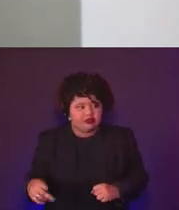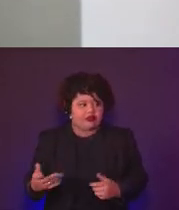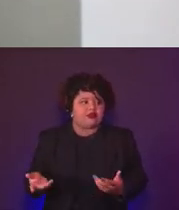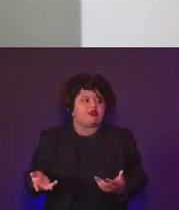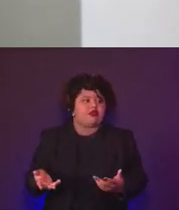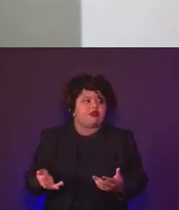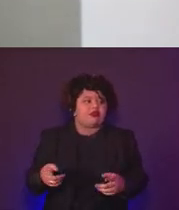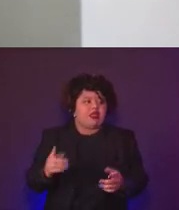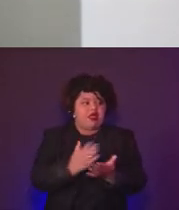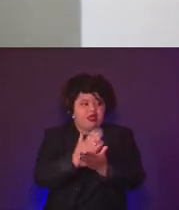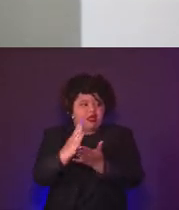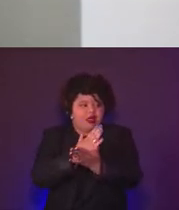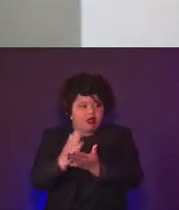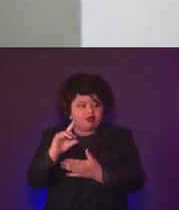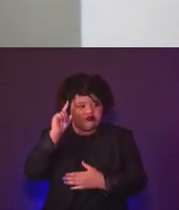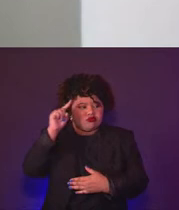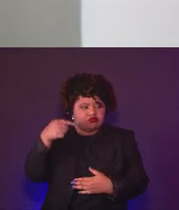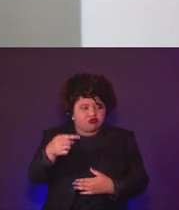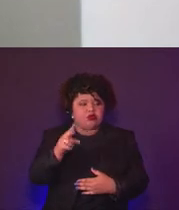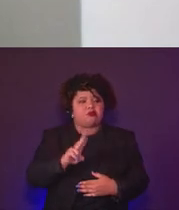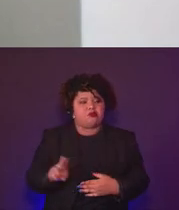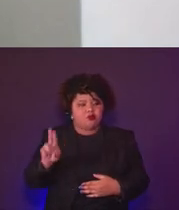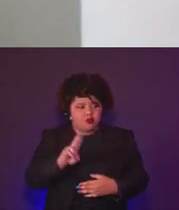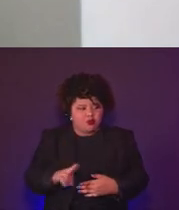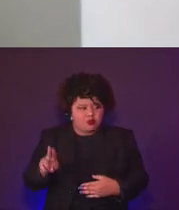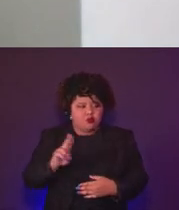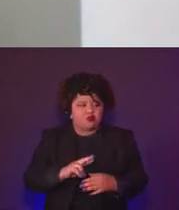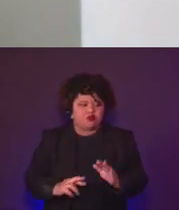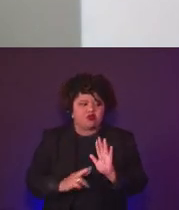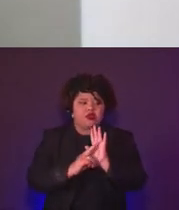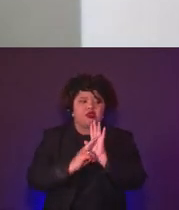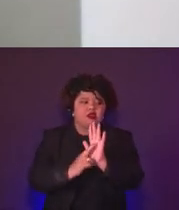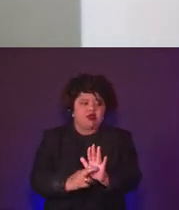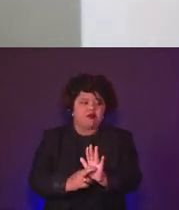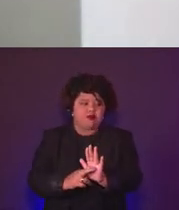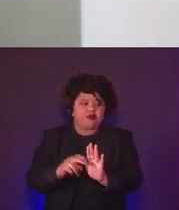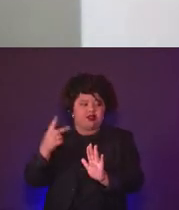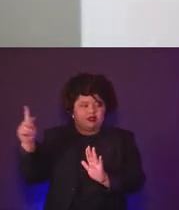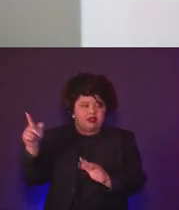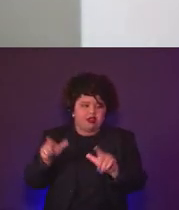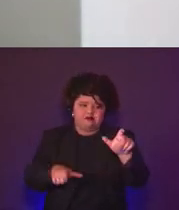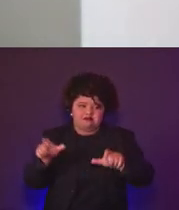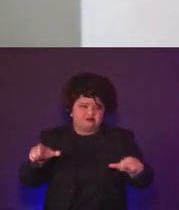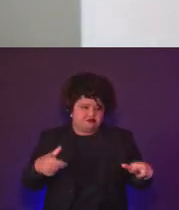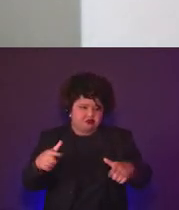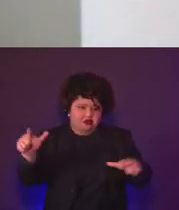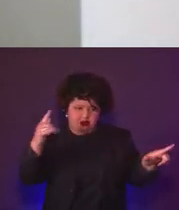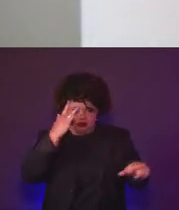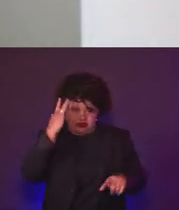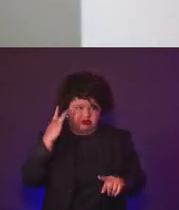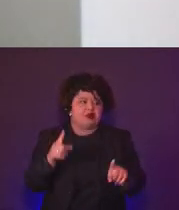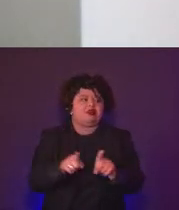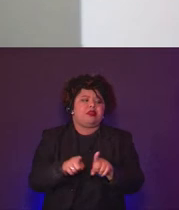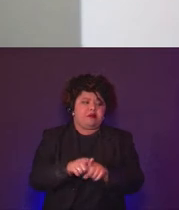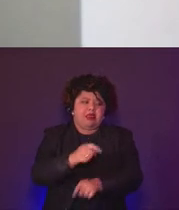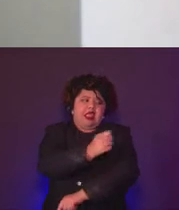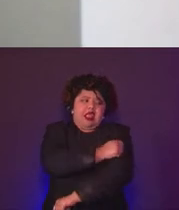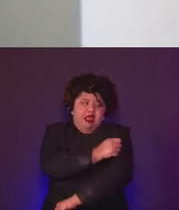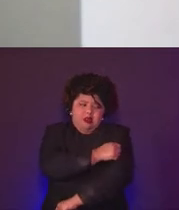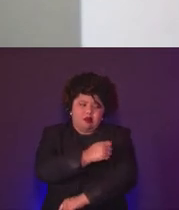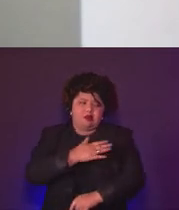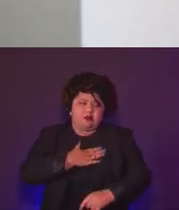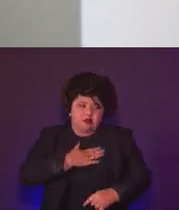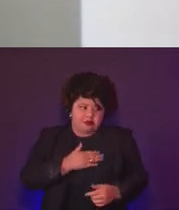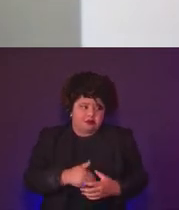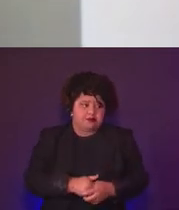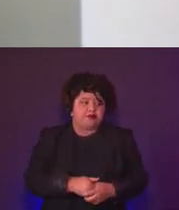certain pages I use as a reference or to tell other people. I use it with my students because I think, you